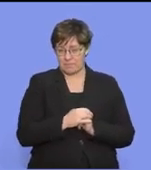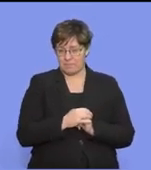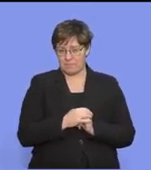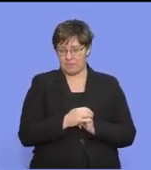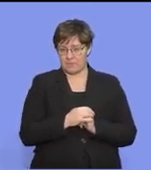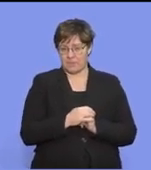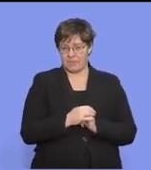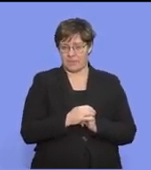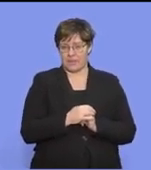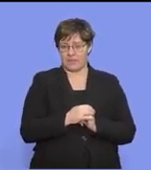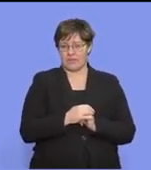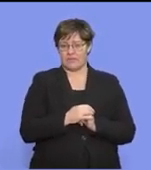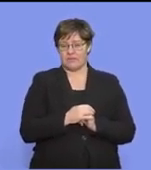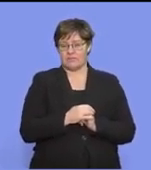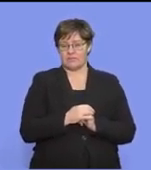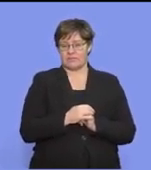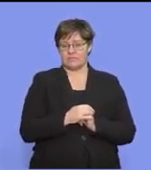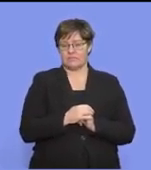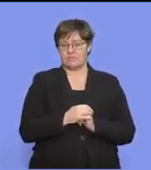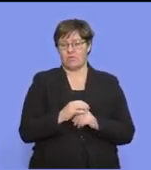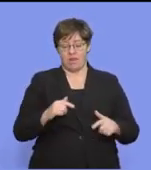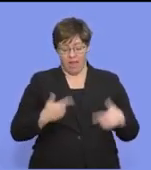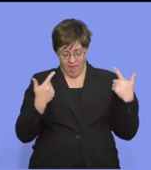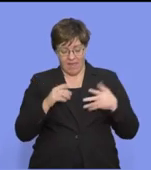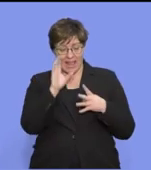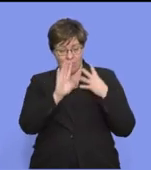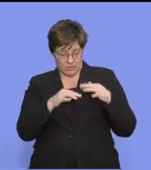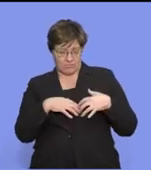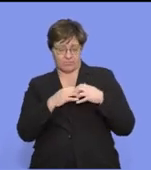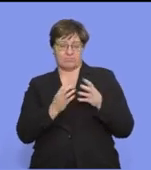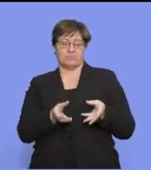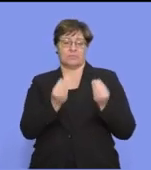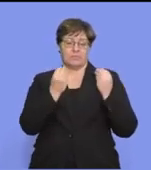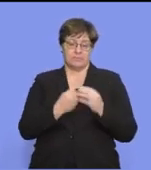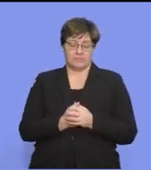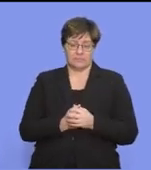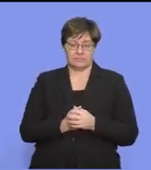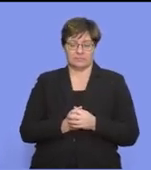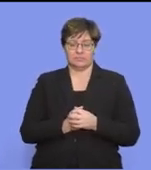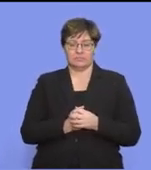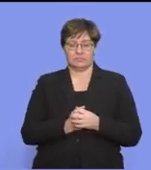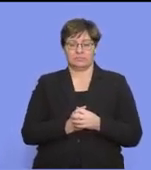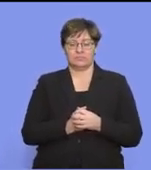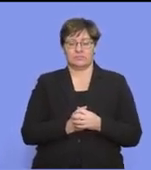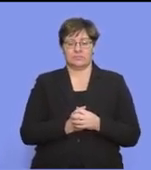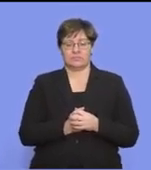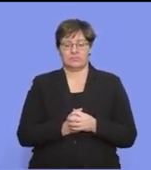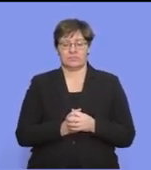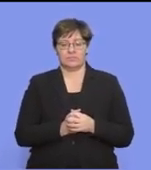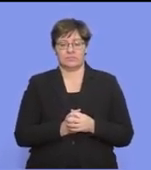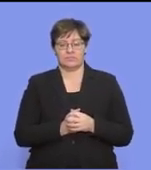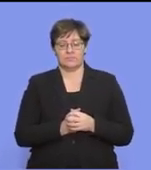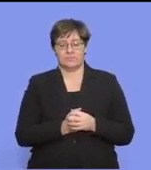this characteristic during our lifetime, develop this in our lifetime.